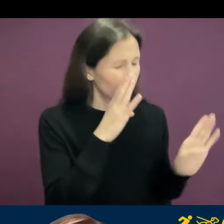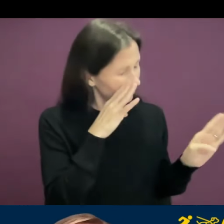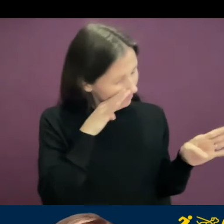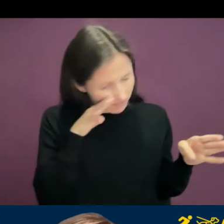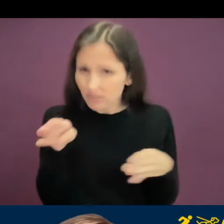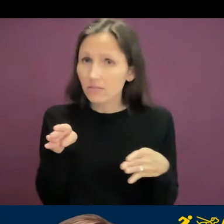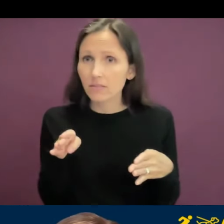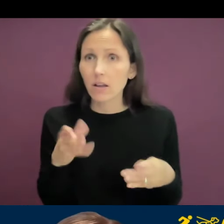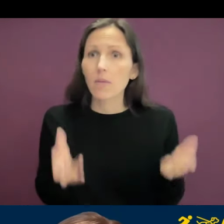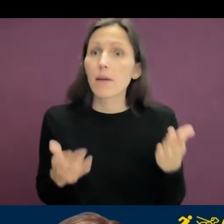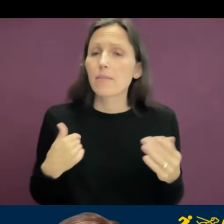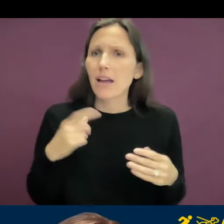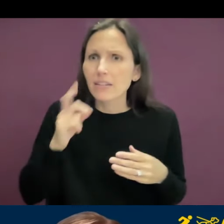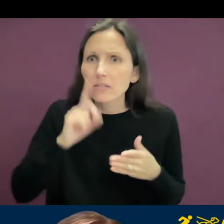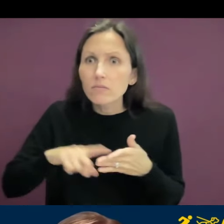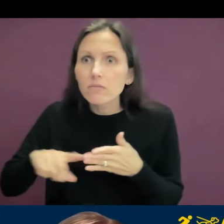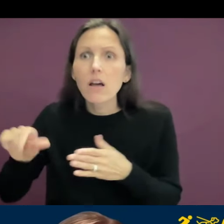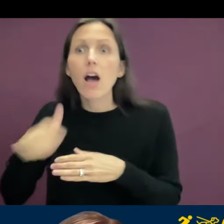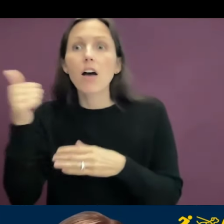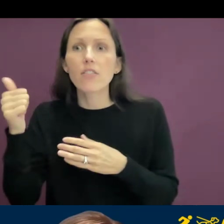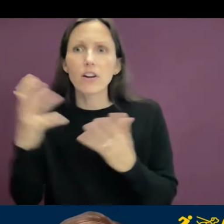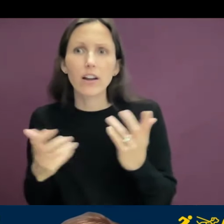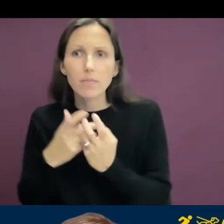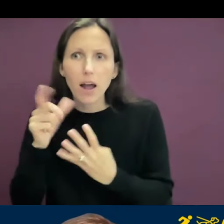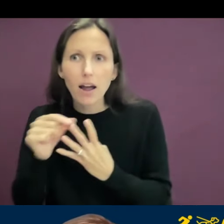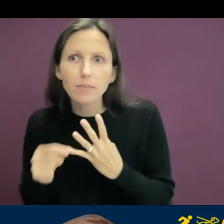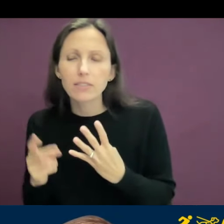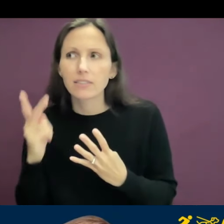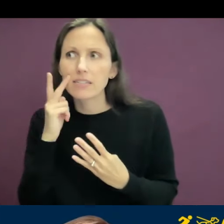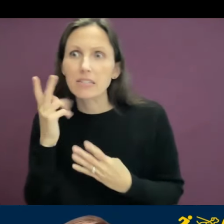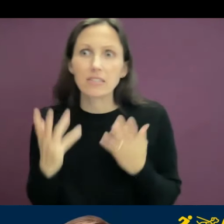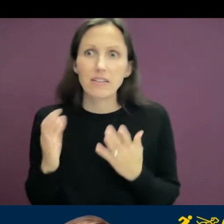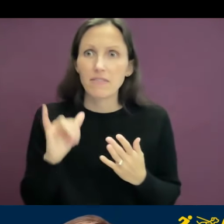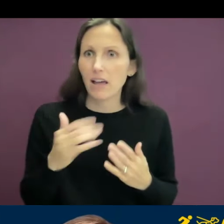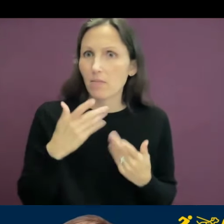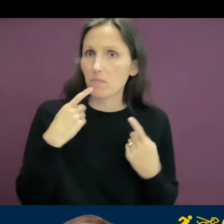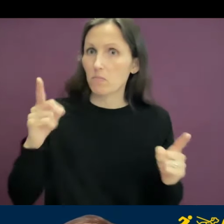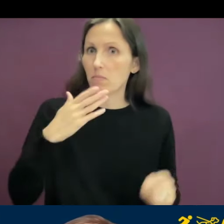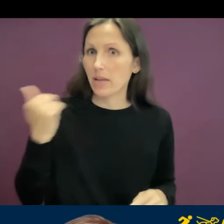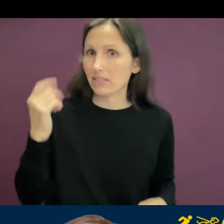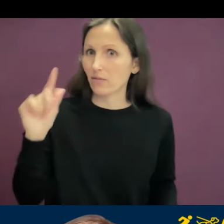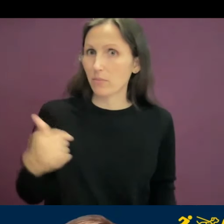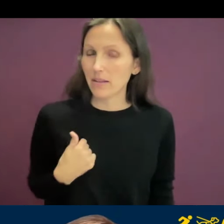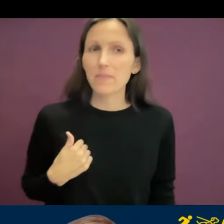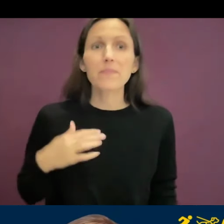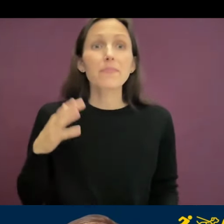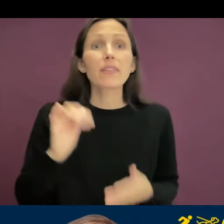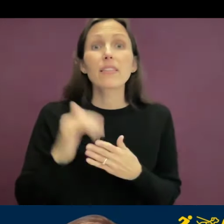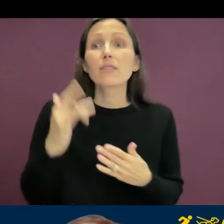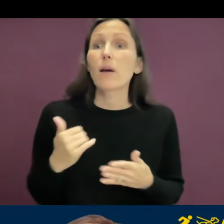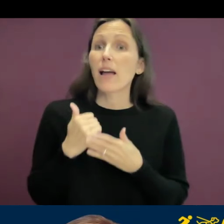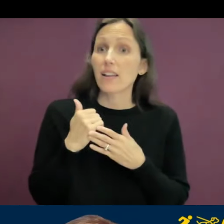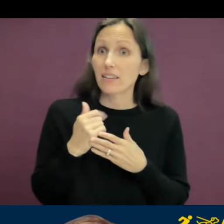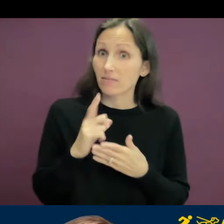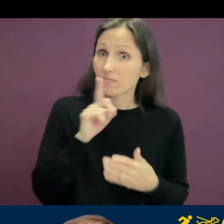to explore an additional accommodation option and see what works best for me. So that's why it's helpful to look at these from two different angles and